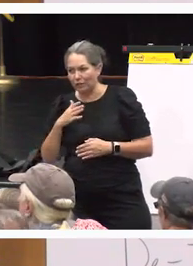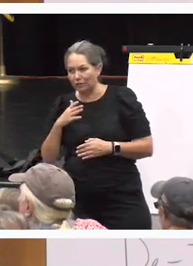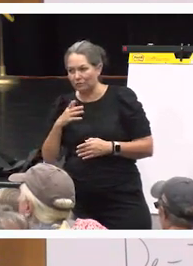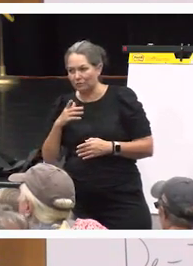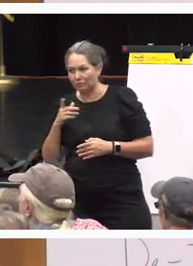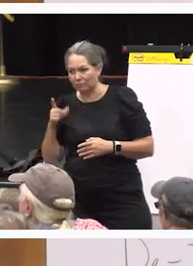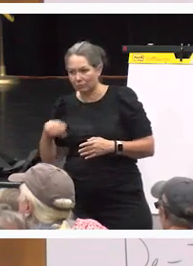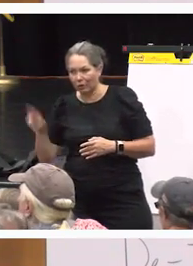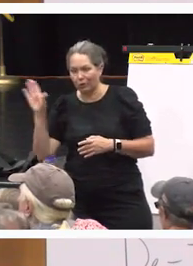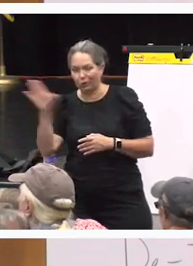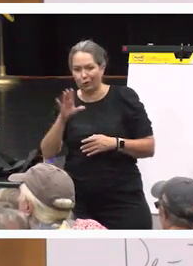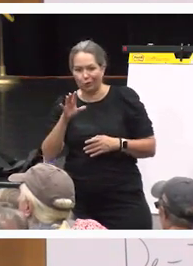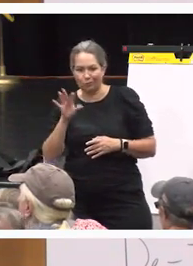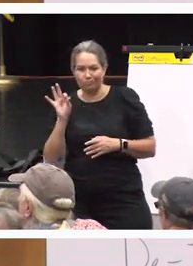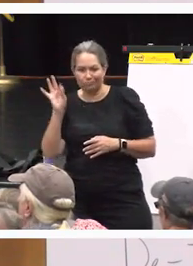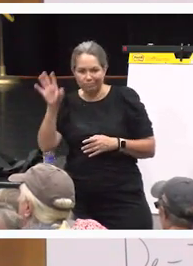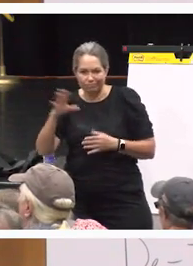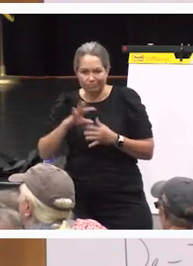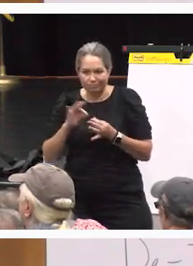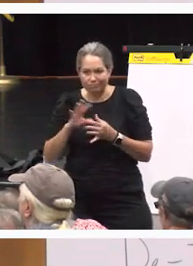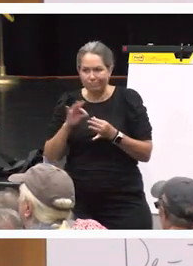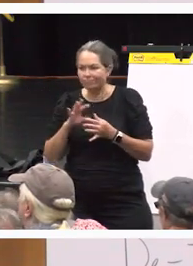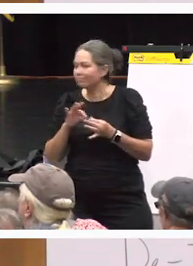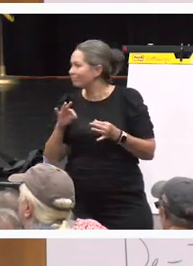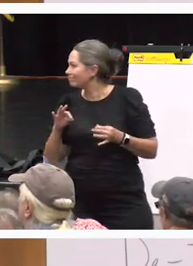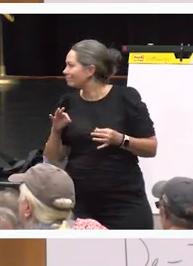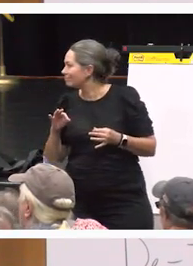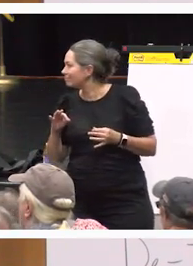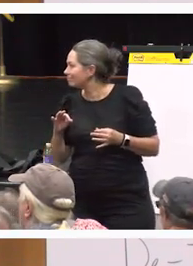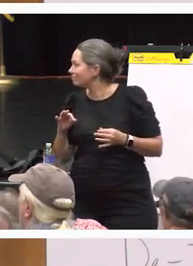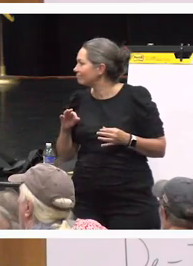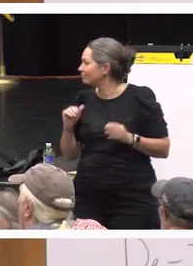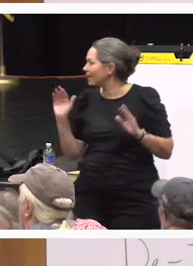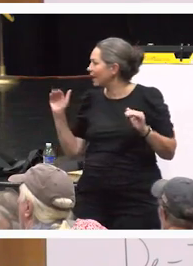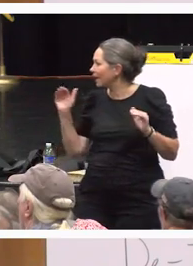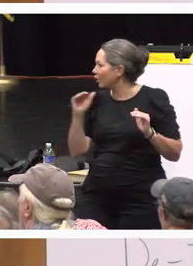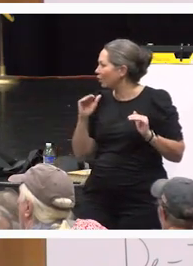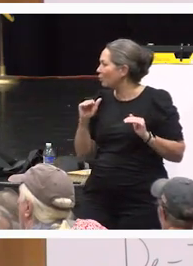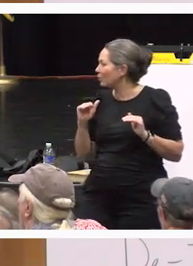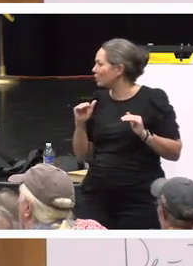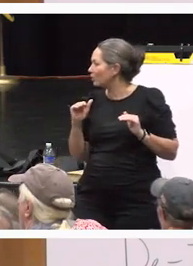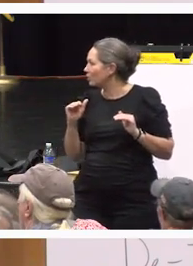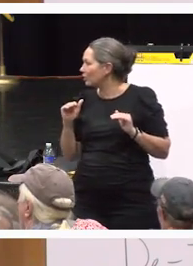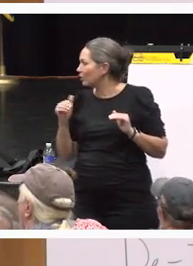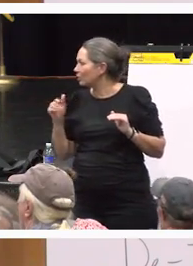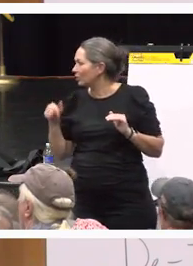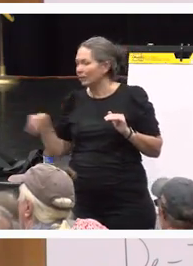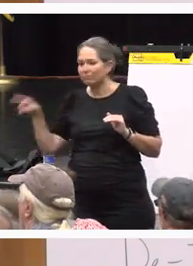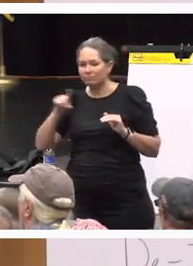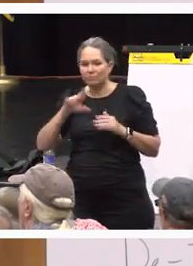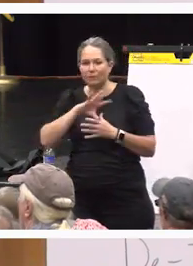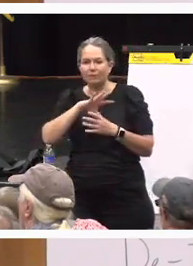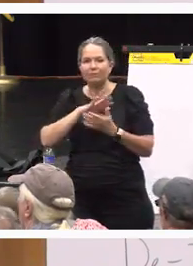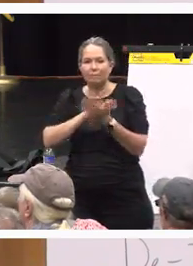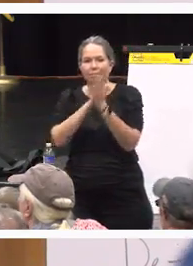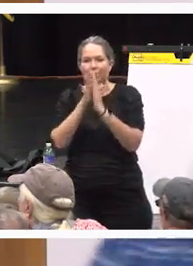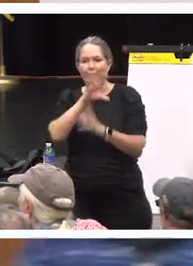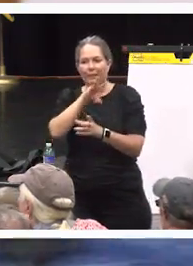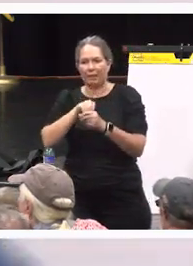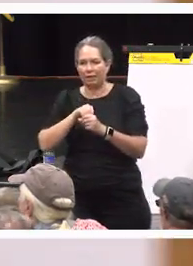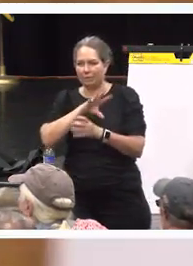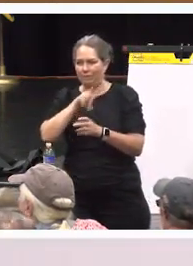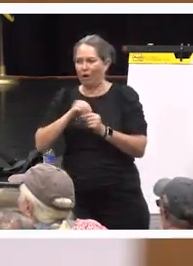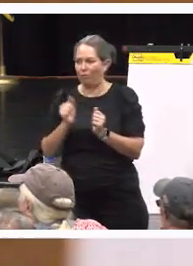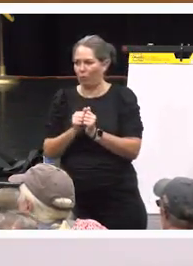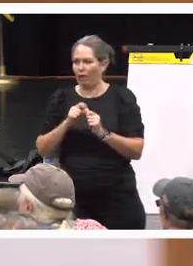sharing their comments, and I hope the commission gives them a place on that and encourages the youth to be a larger part of this. So thank you all who are here. Thank you so